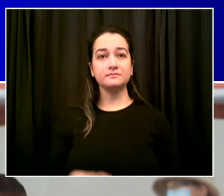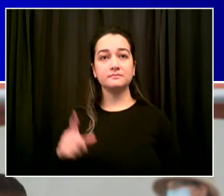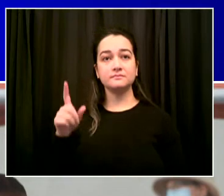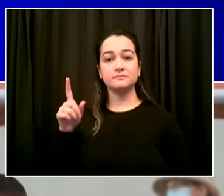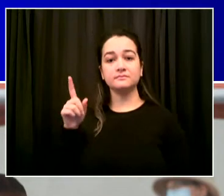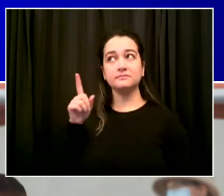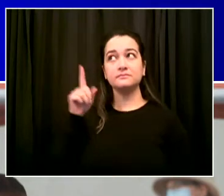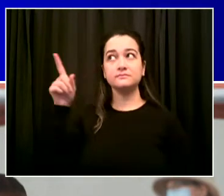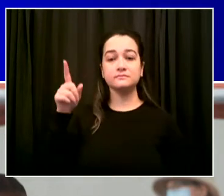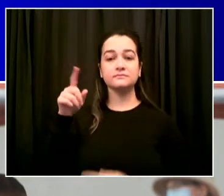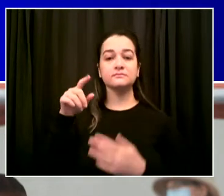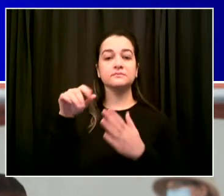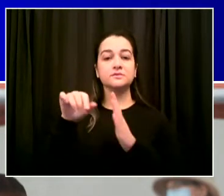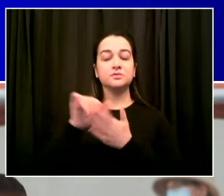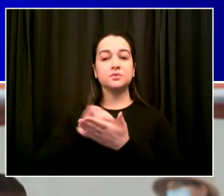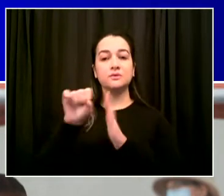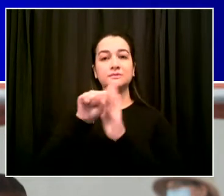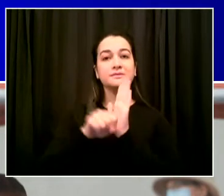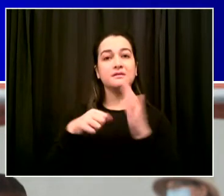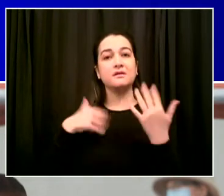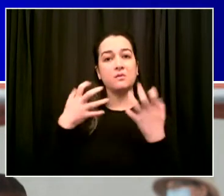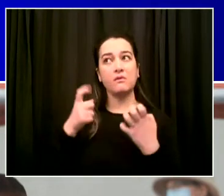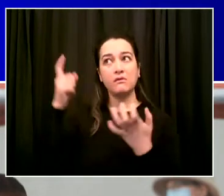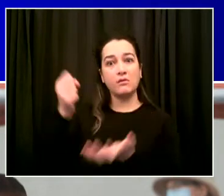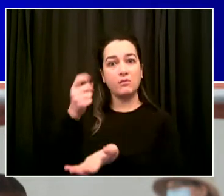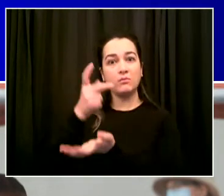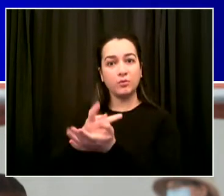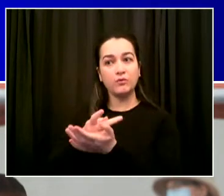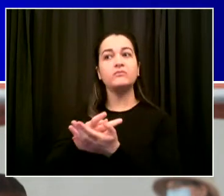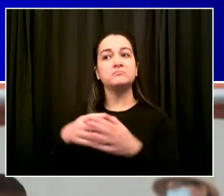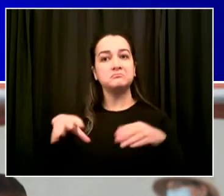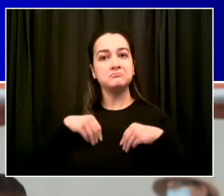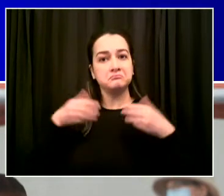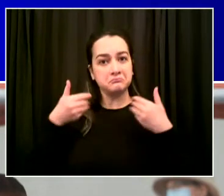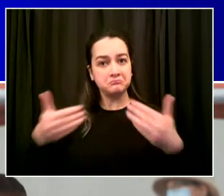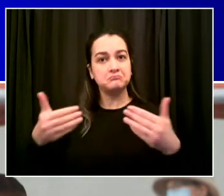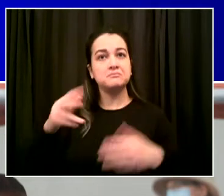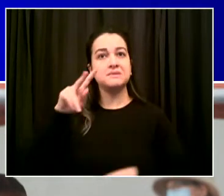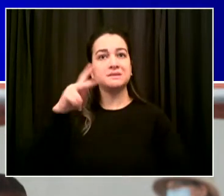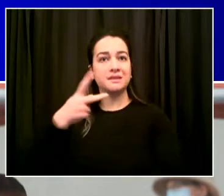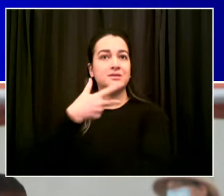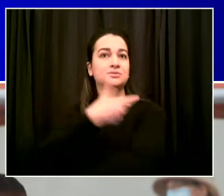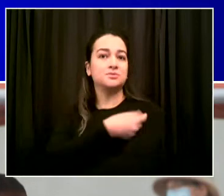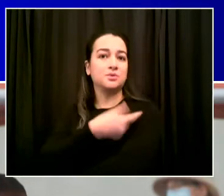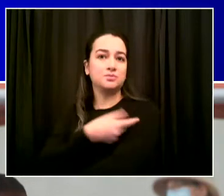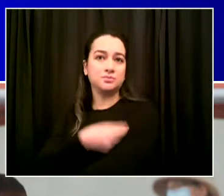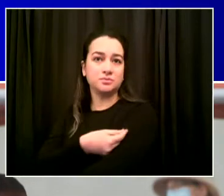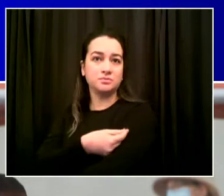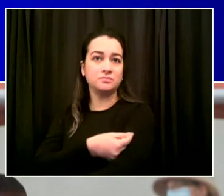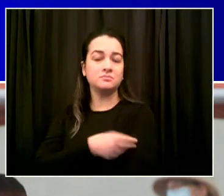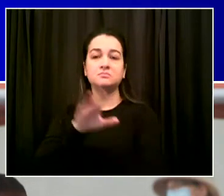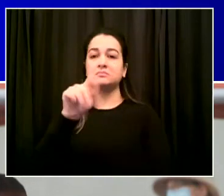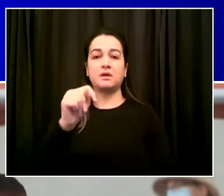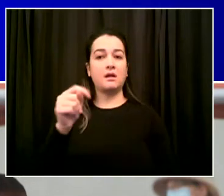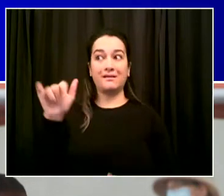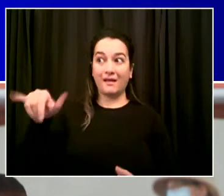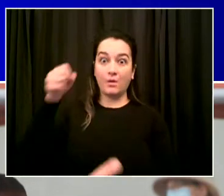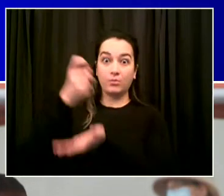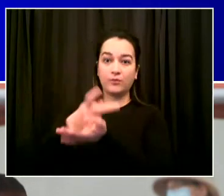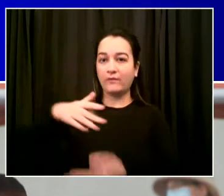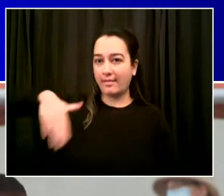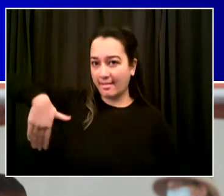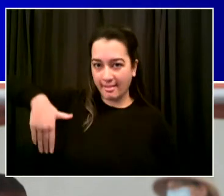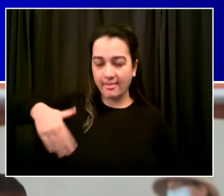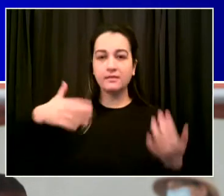rules do not allow us to use those second doses. We need the right to use them, especially because we're getting more and more assurances from the Biden administration